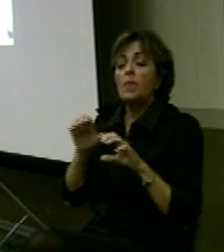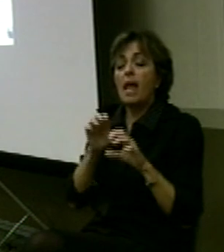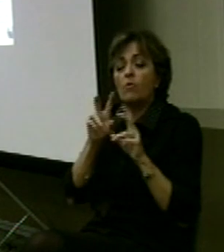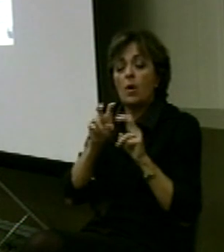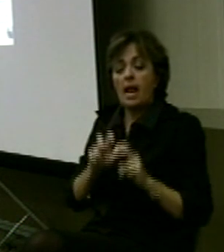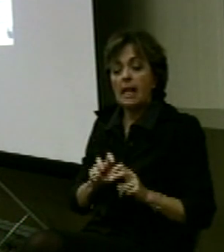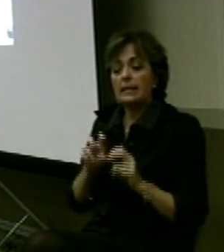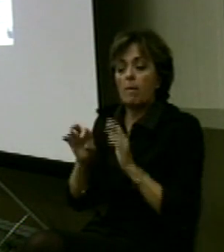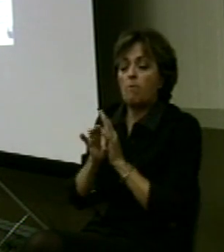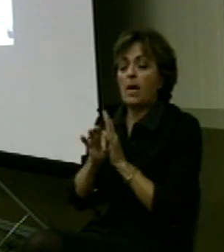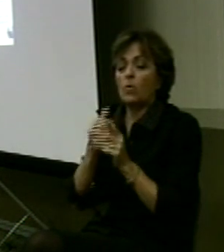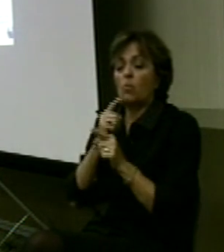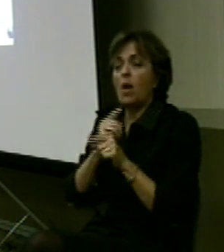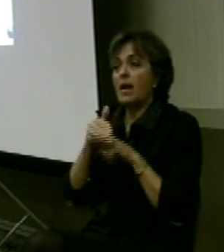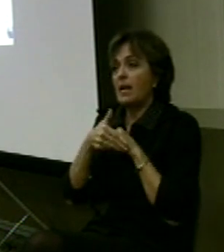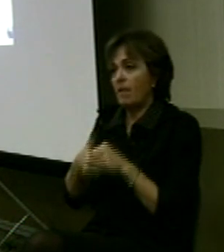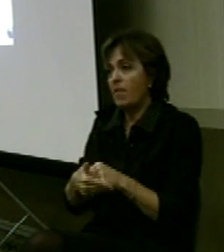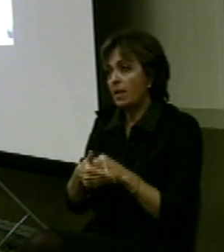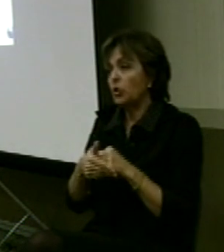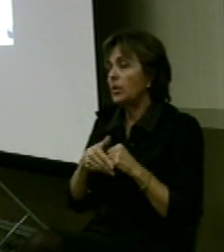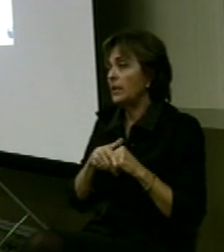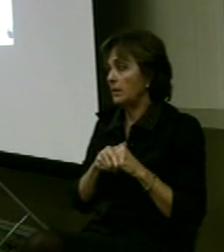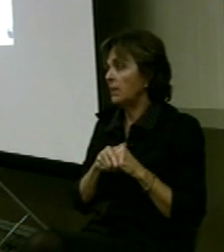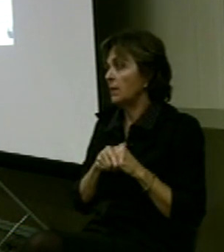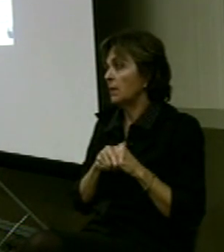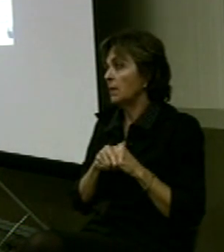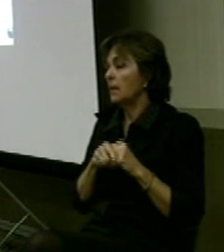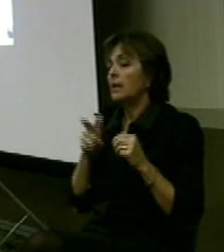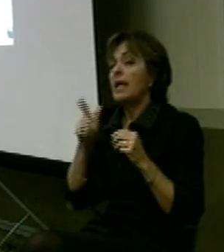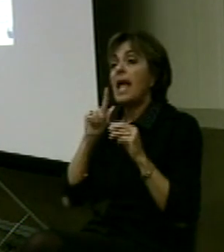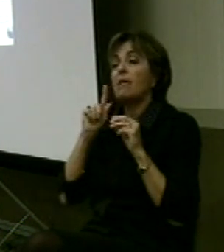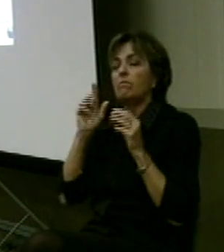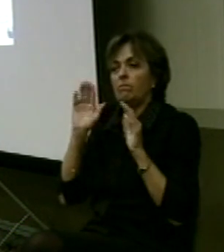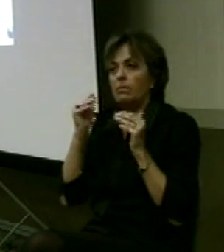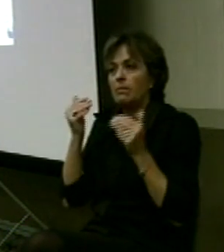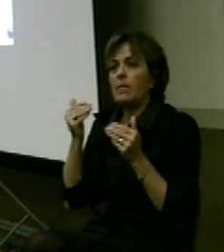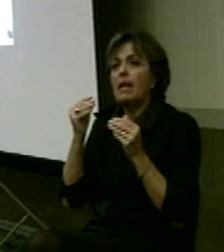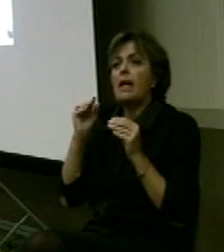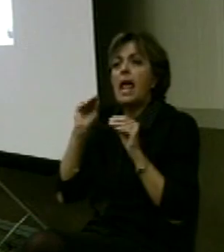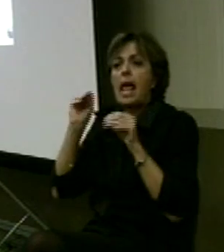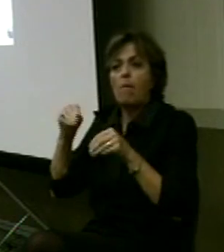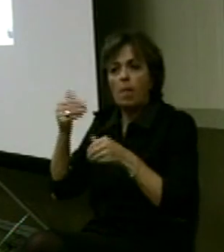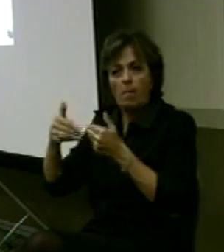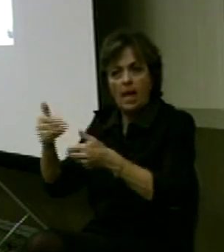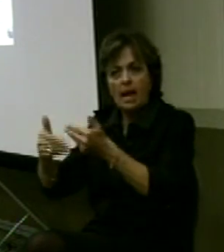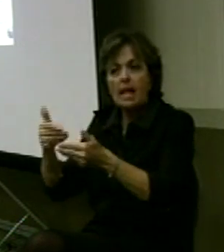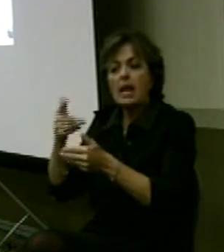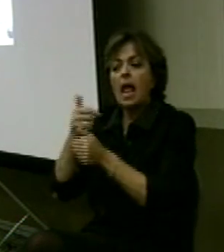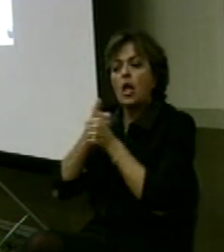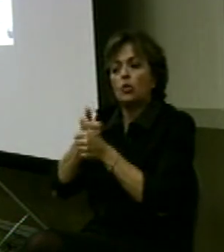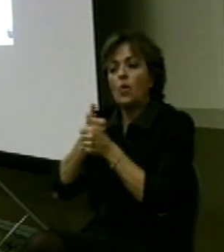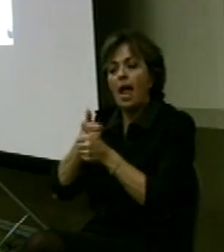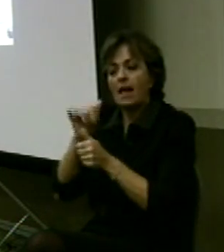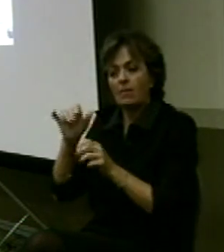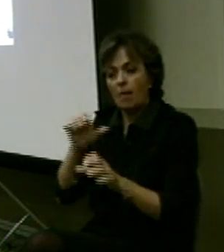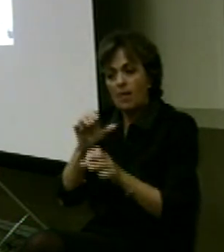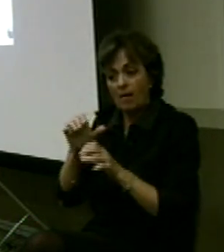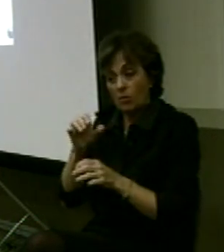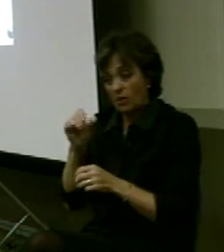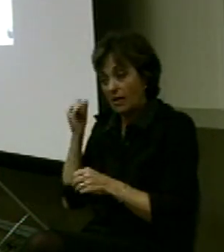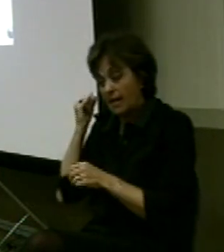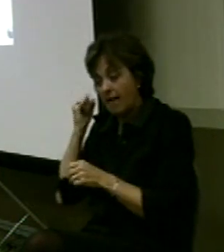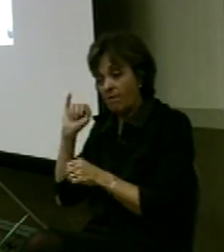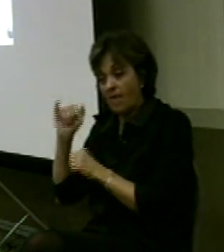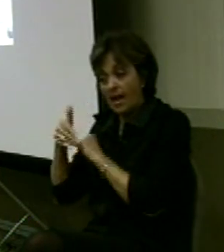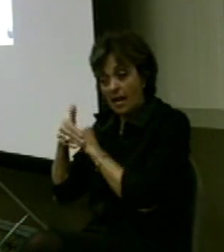and then pick out the right intervention, implement it, continue to track the behavior.